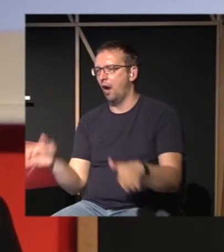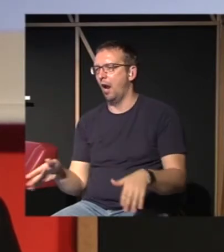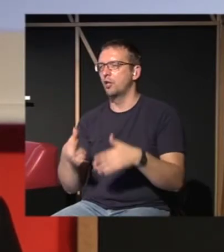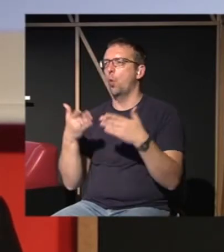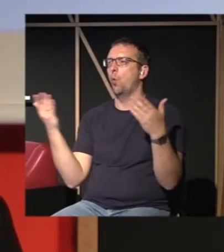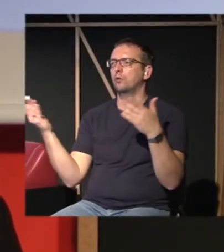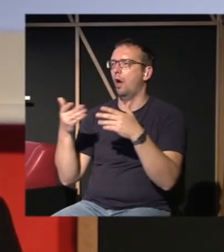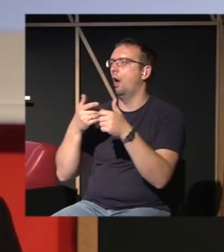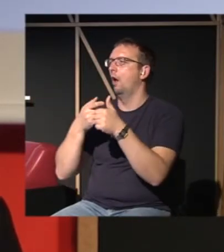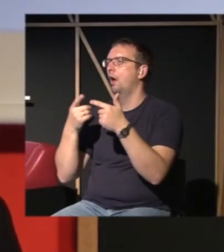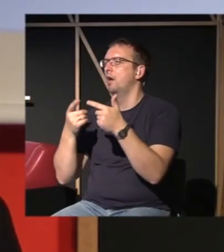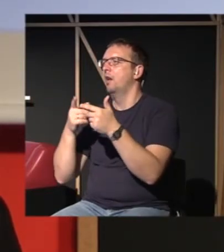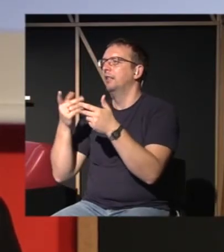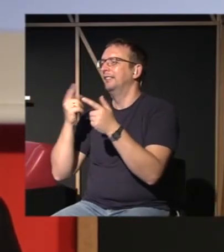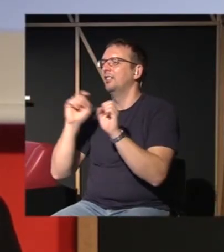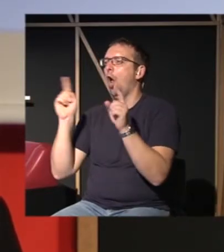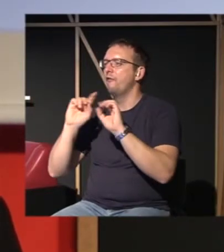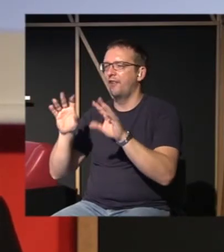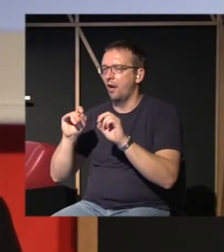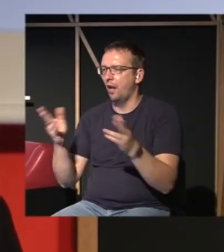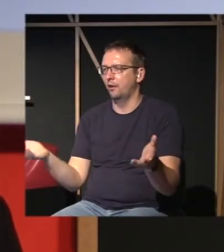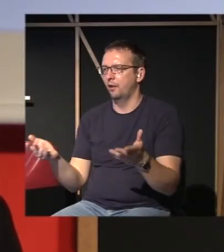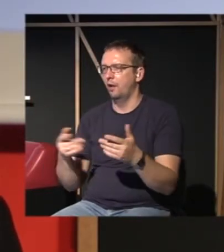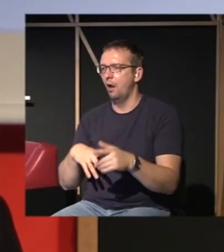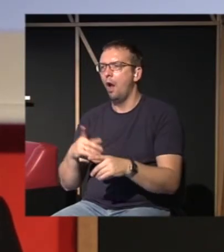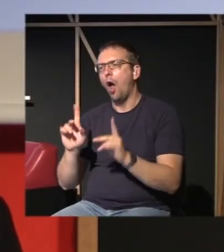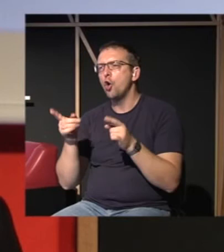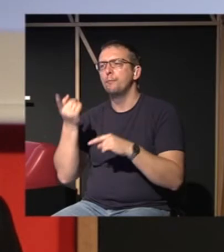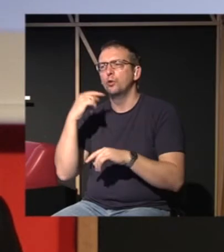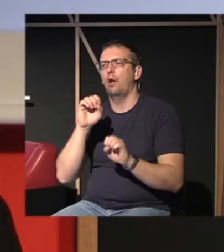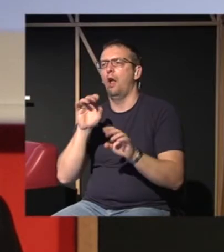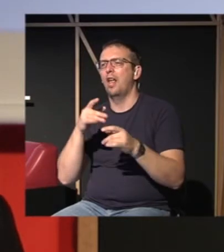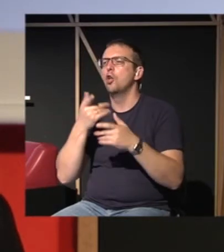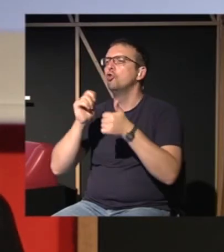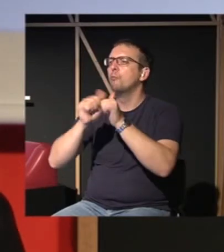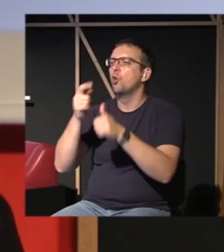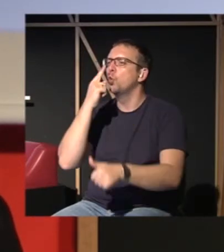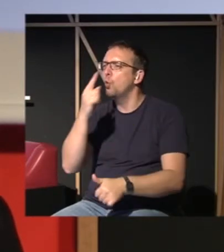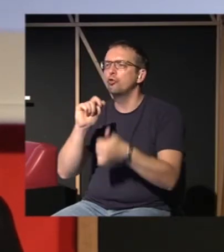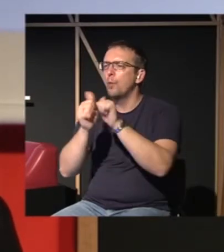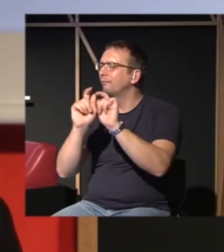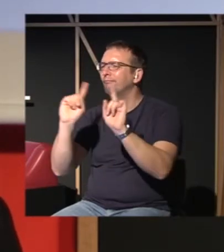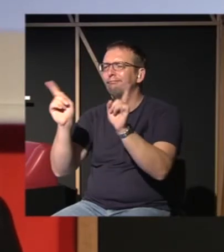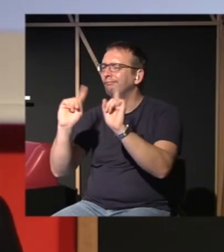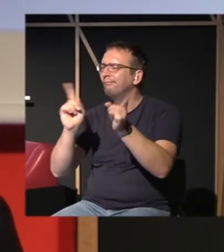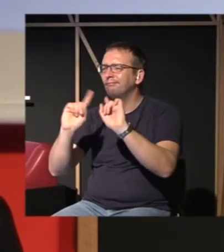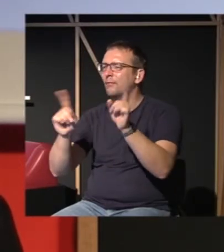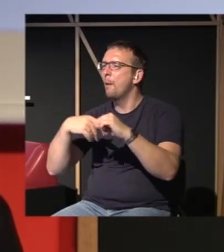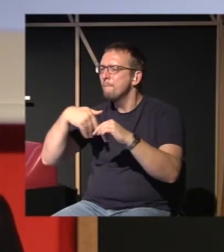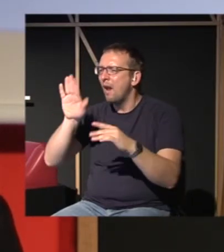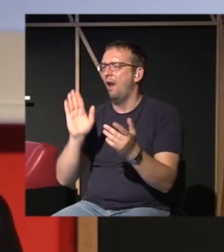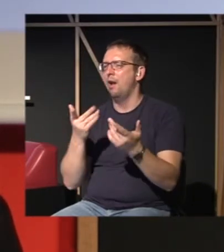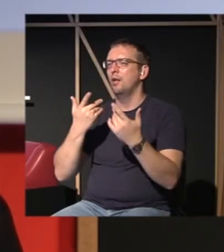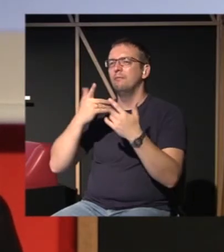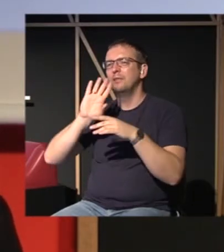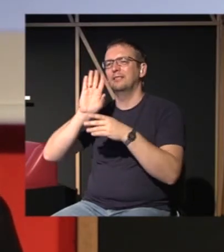it's engaging with your community. And as a club point of view as well, is that your stand should represent your community, and making sure that we're bringing everyone together